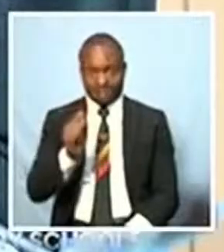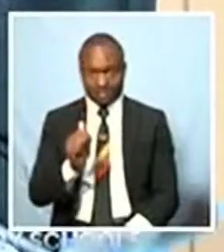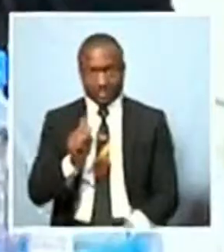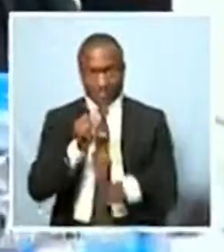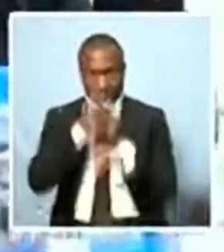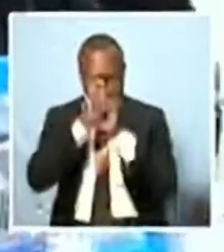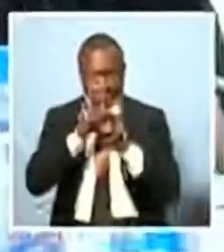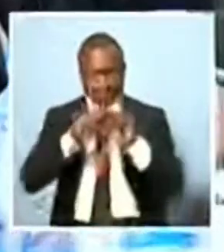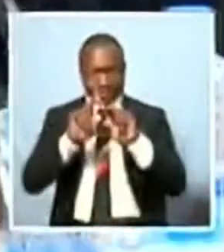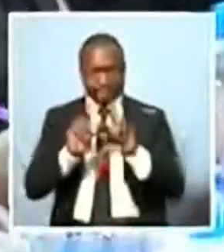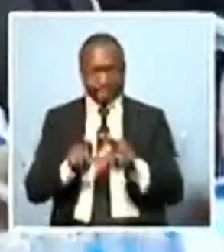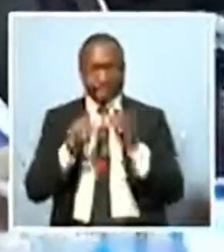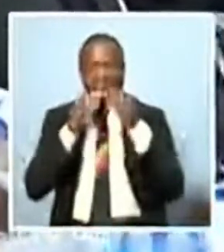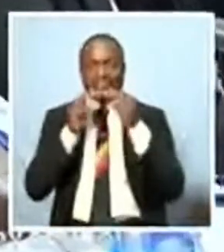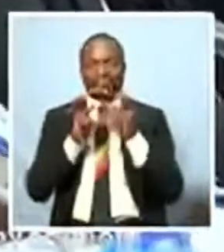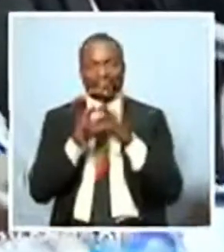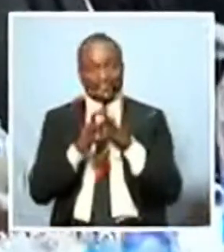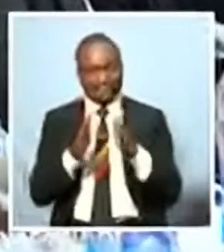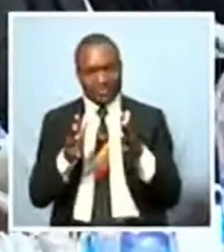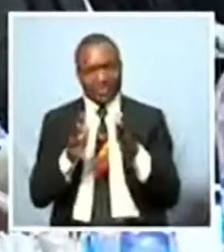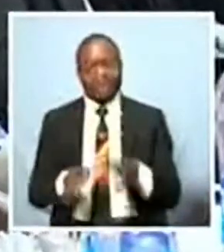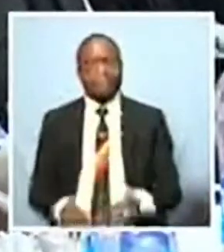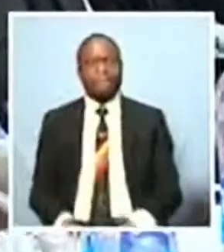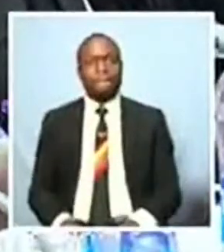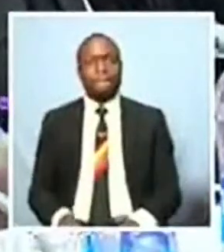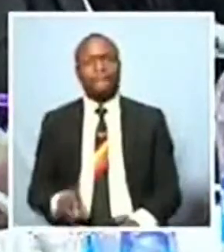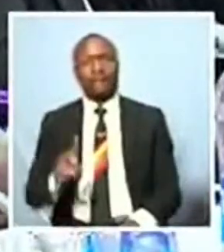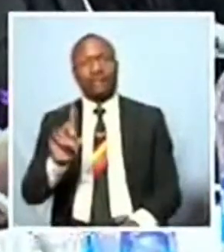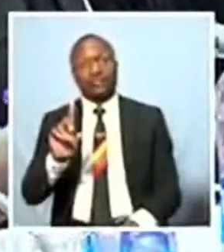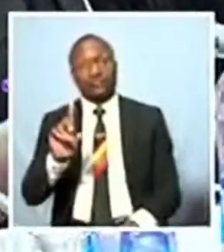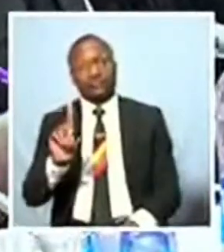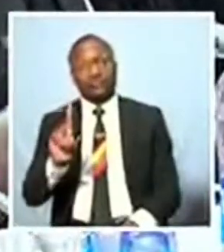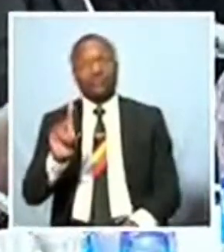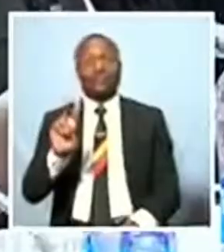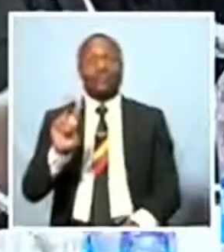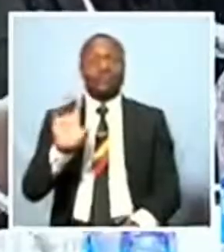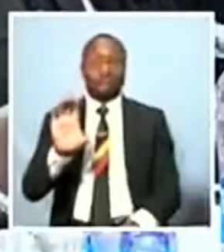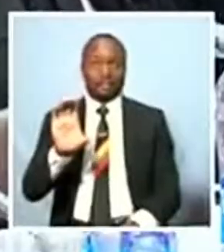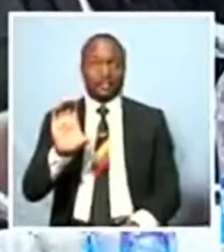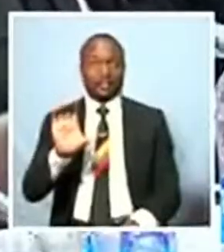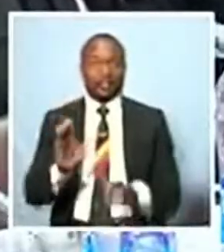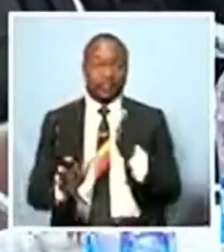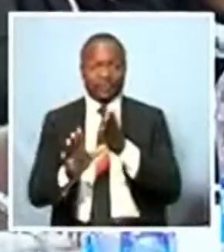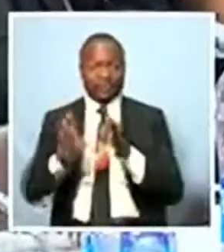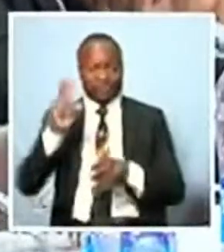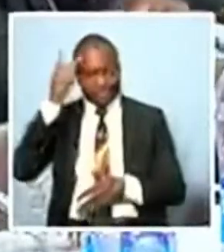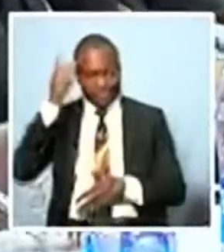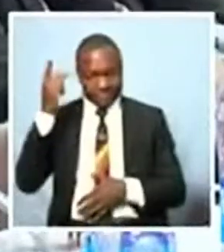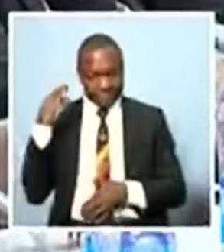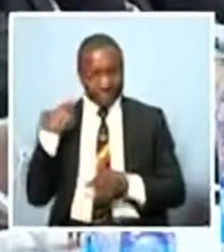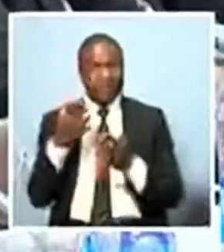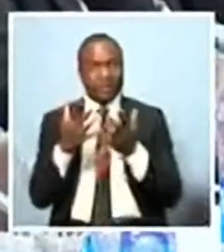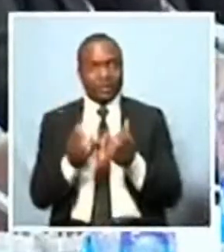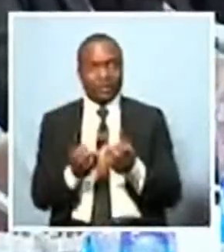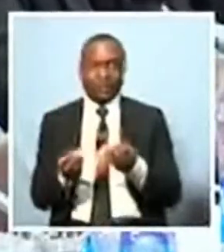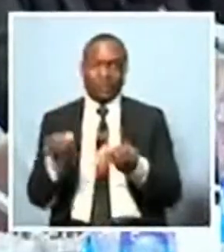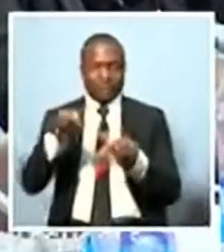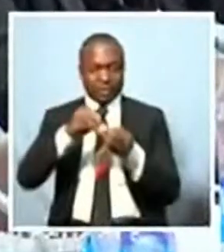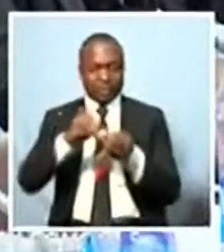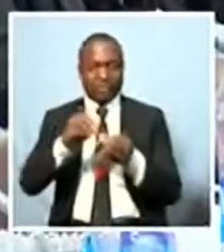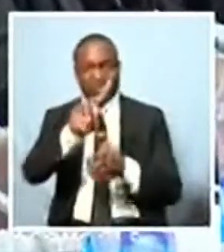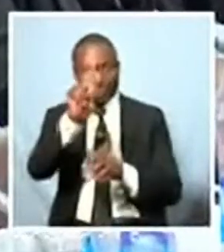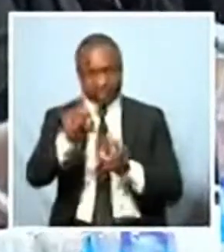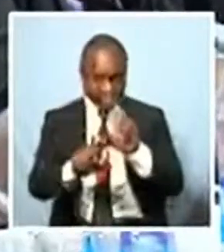Honorable Chairperson, thank you very much. DVC and your team, I just want to add on the questions and